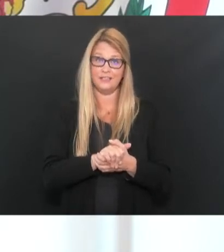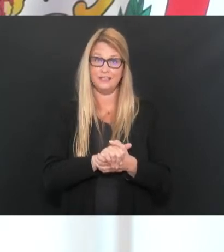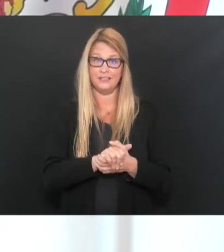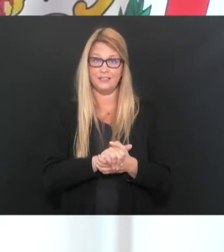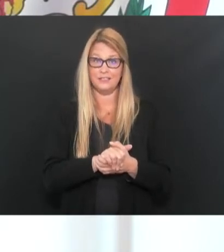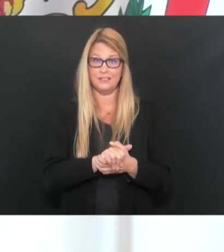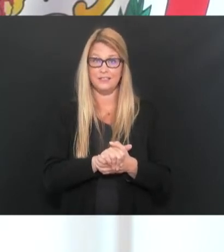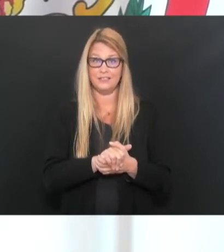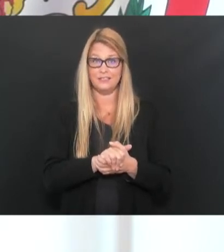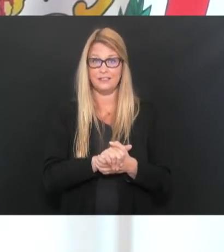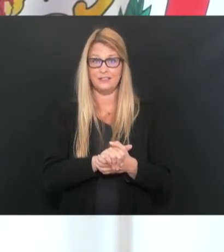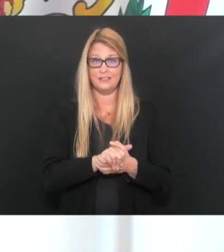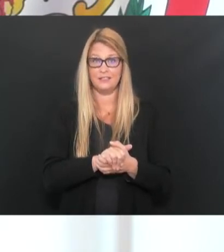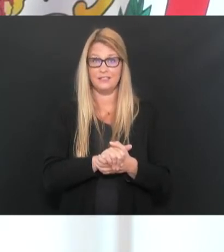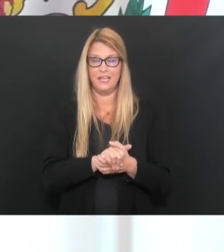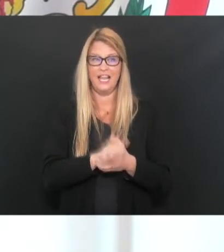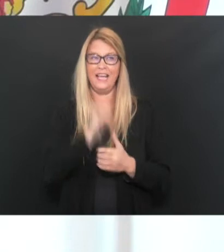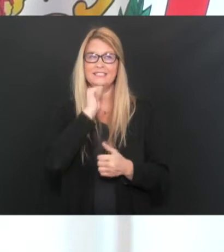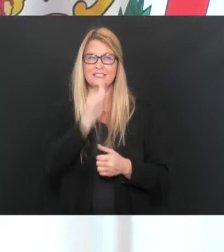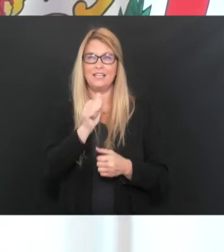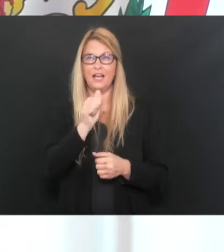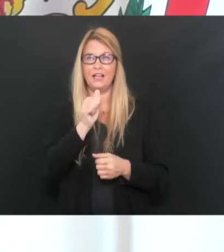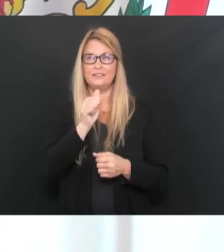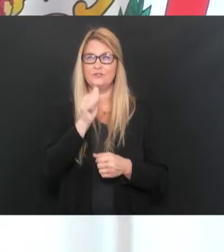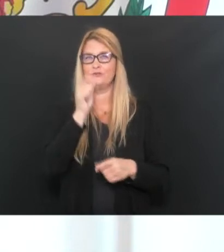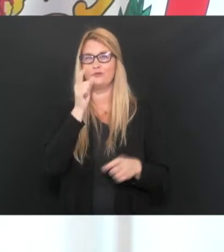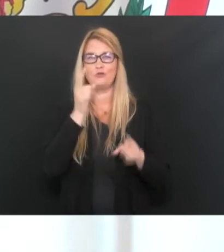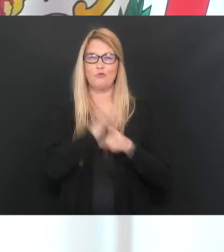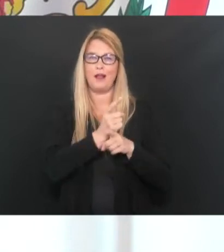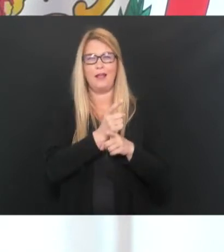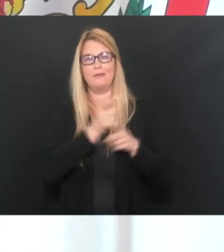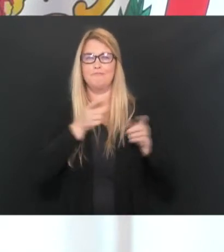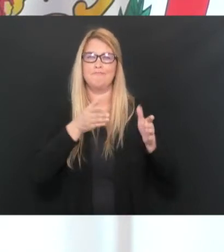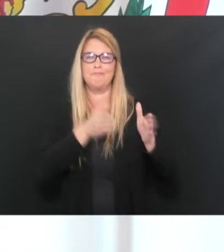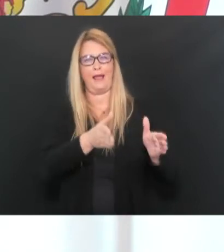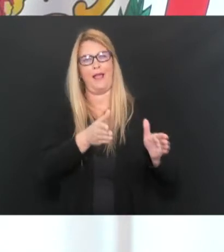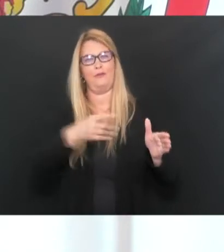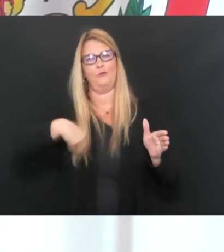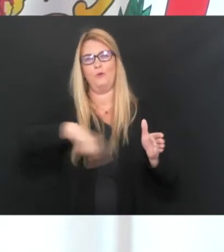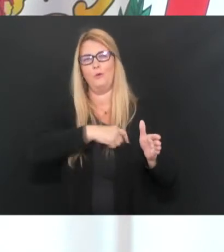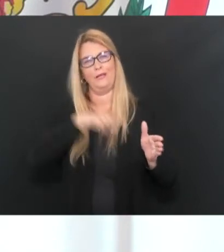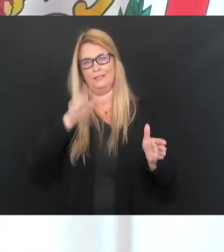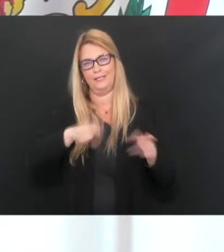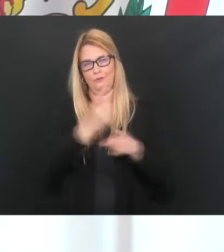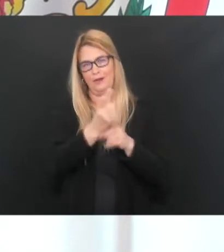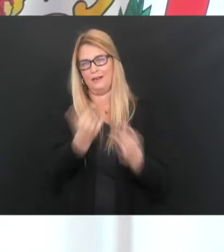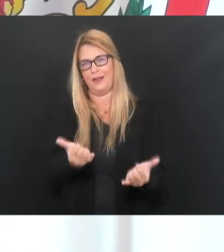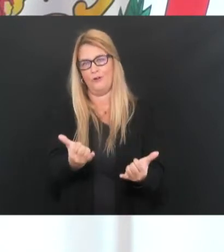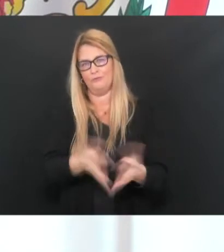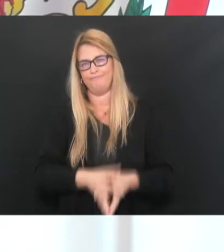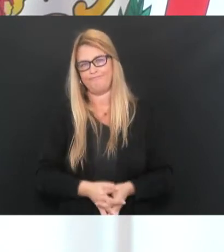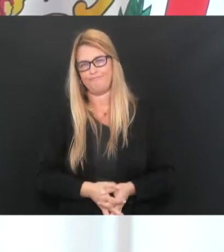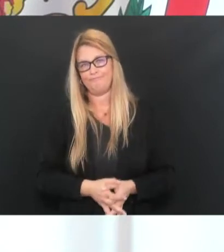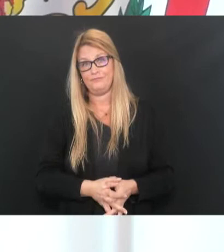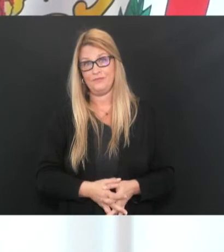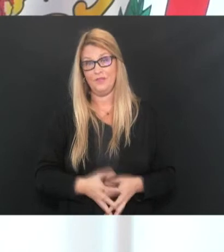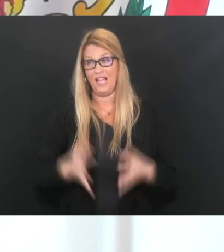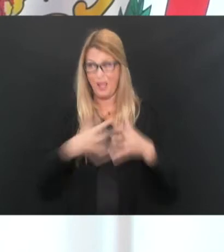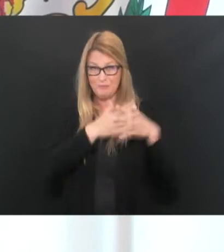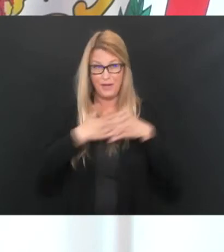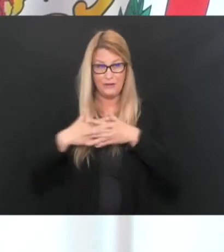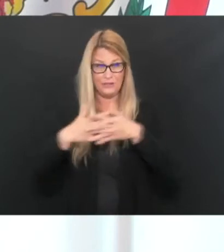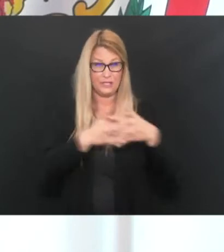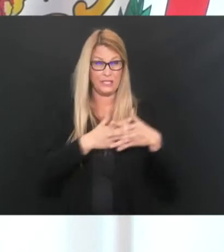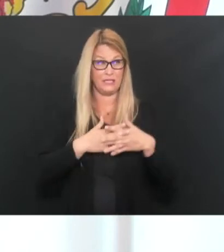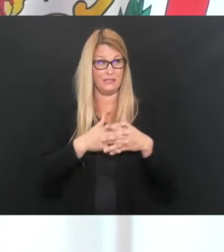it is not the course that this nation should take. This nation really, in the last few